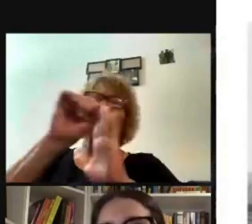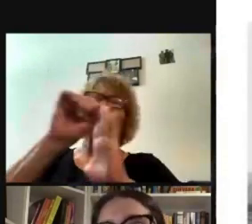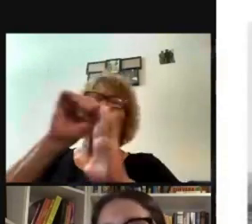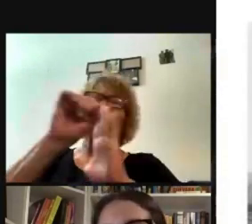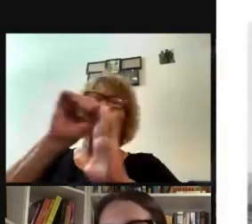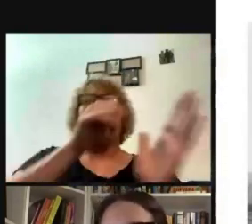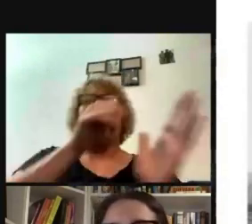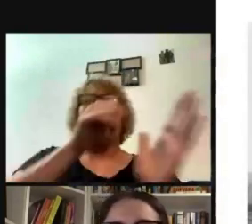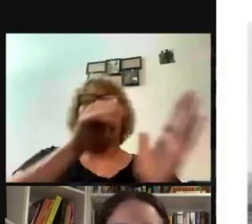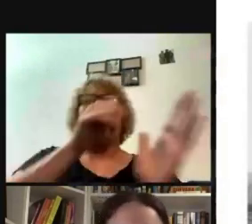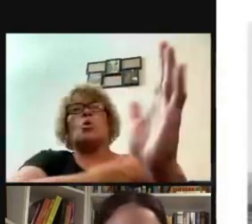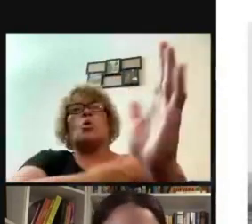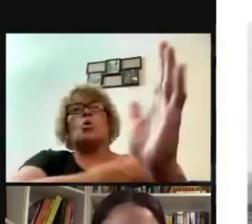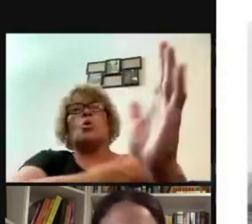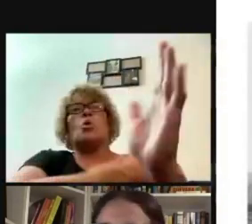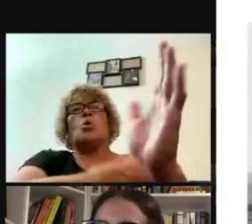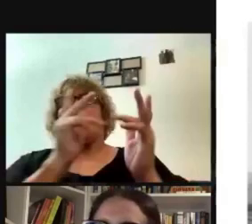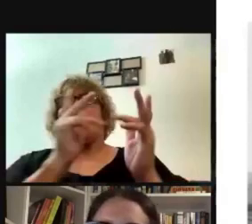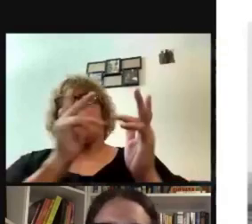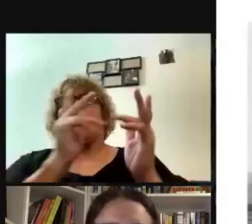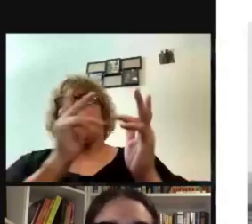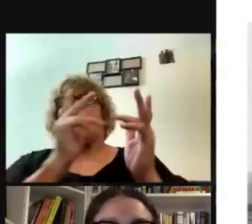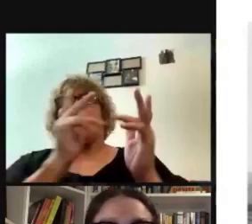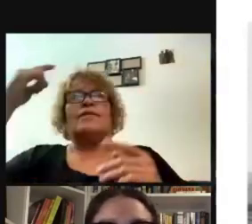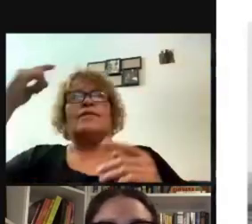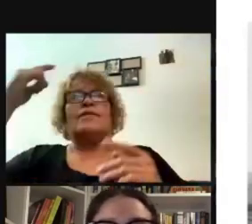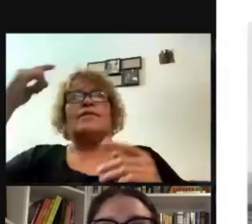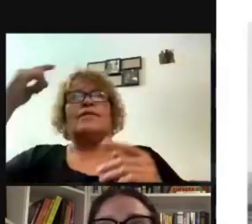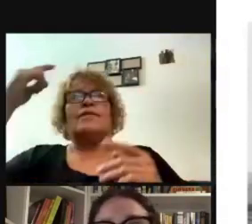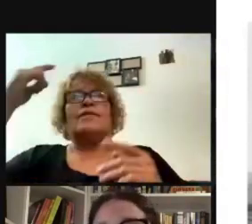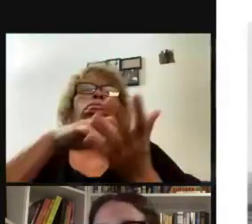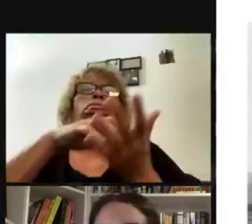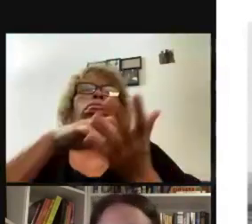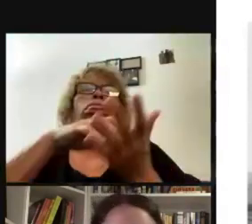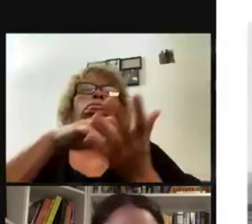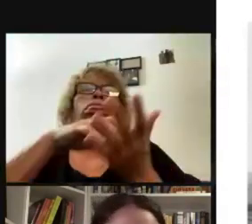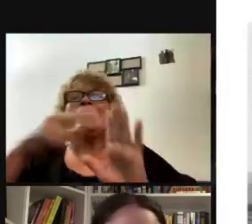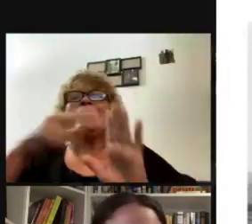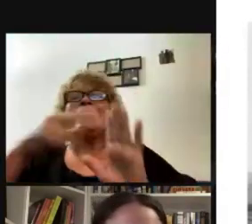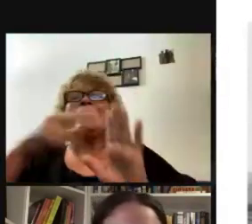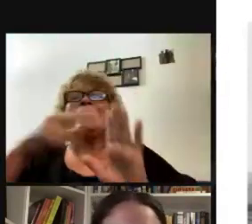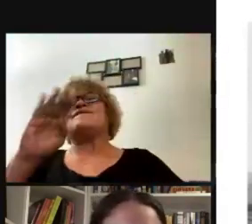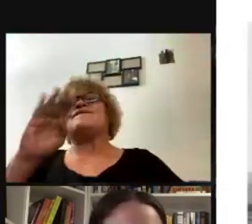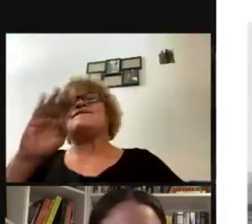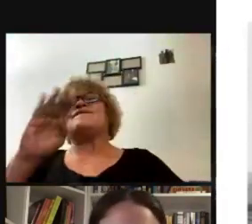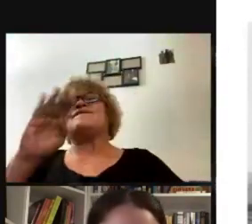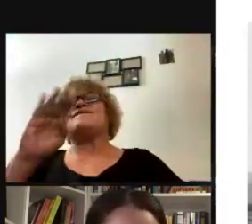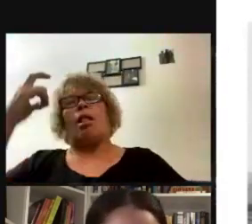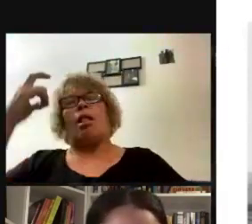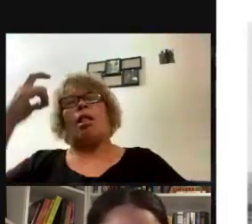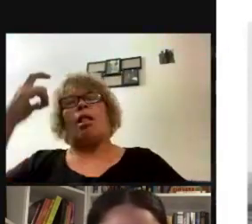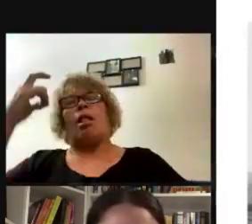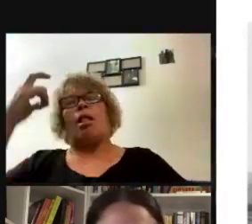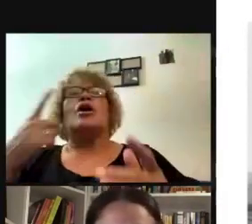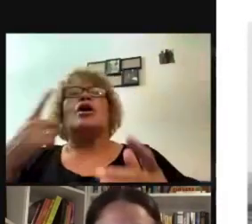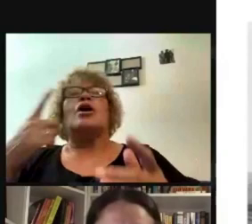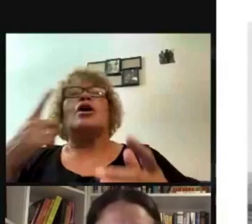confined people under this label of feeble-minded, the same label that was used to argue in the Buck v. Bell Supreme Court